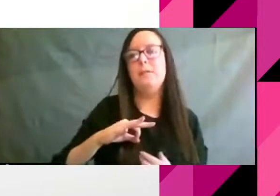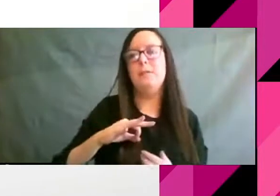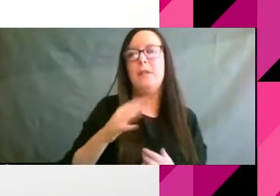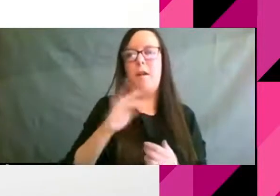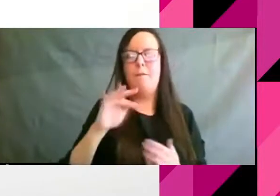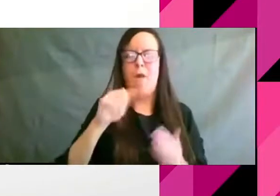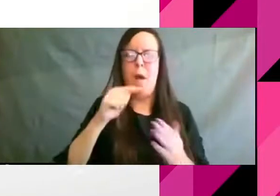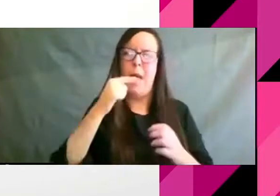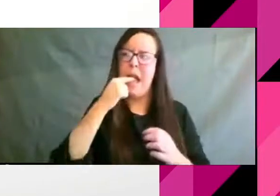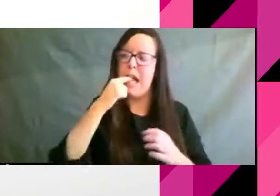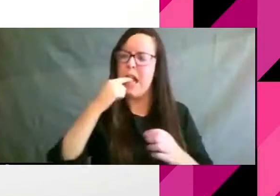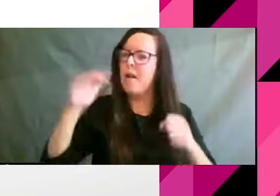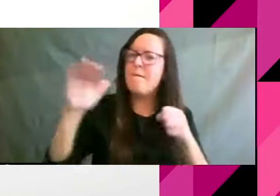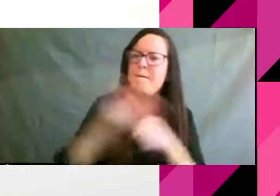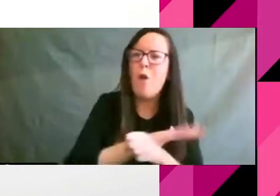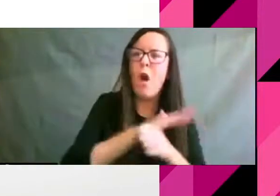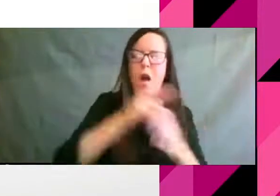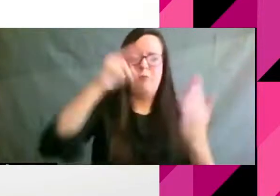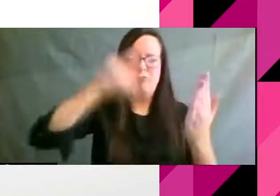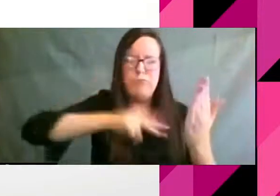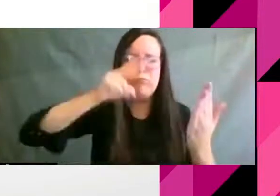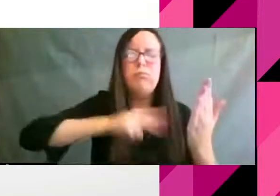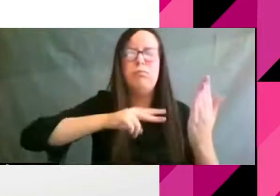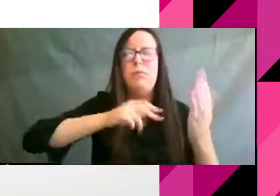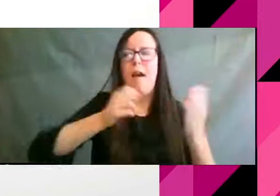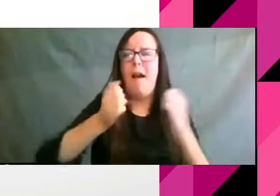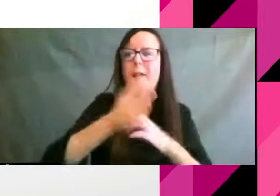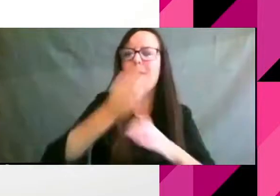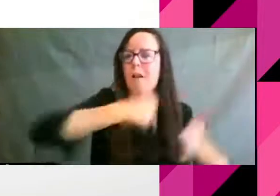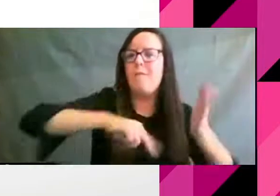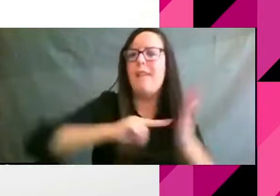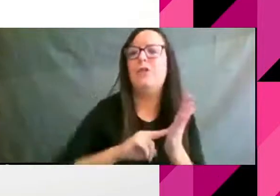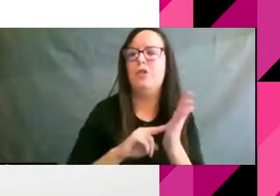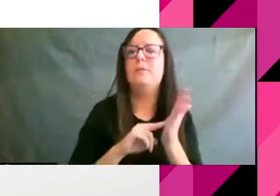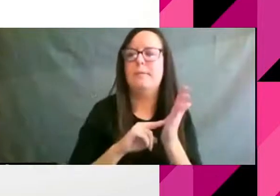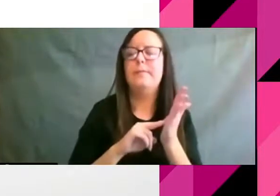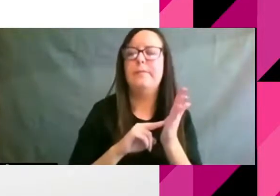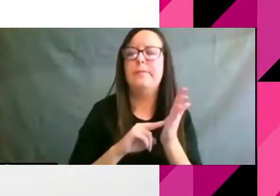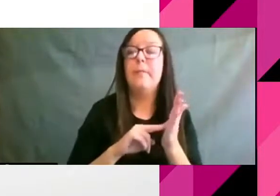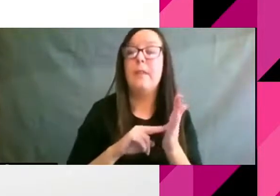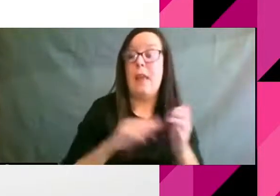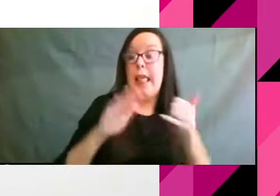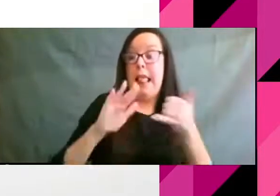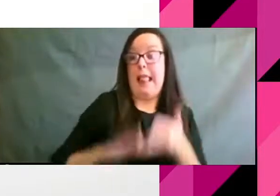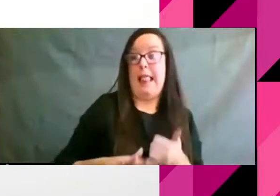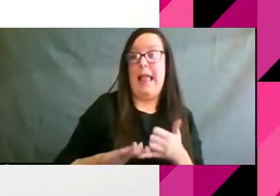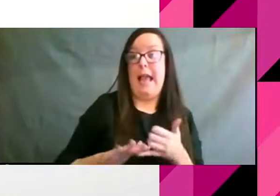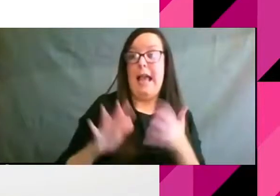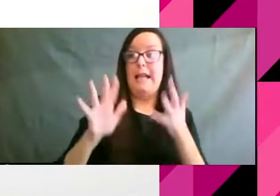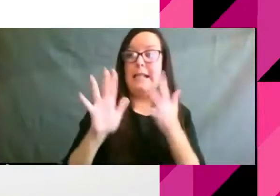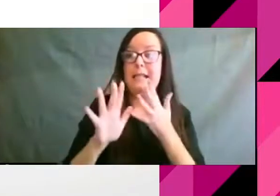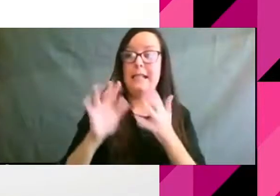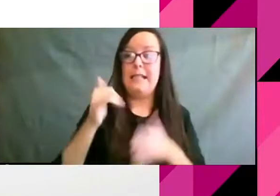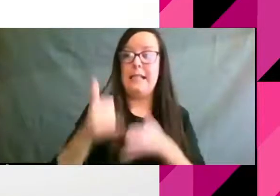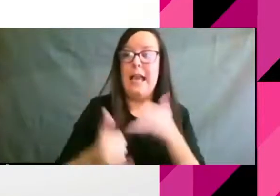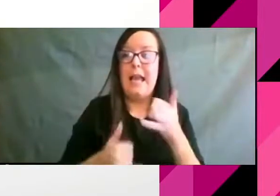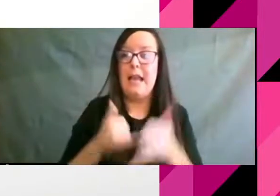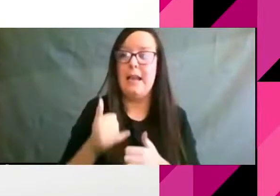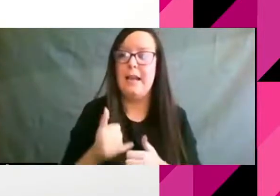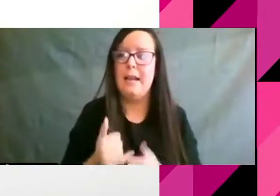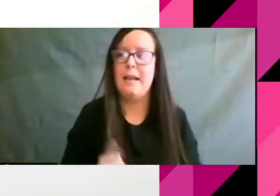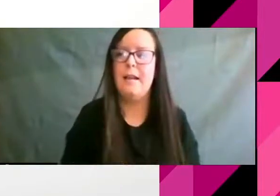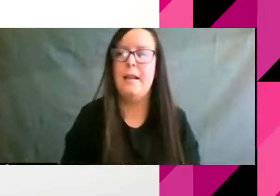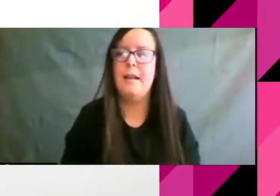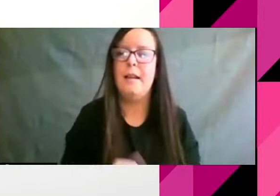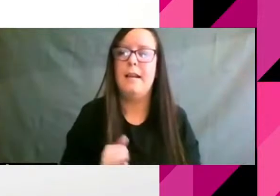comprehensive reading of the convention. In the last 10 years and since the entry into force